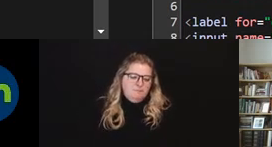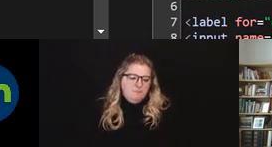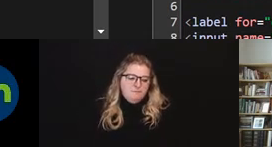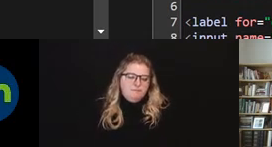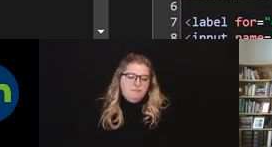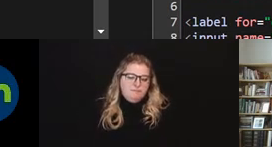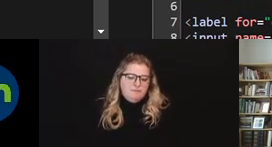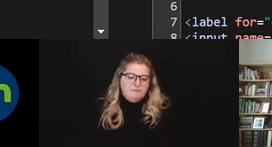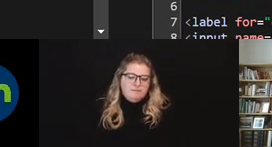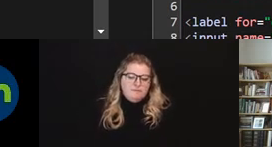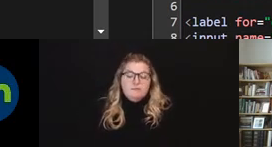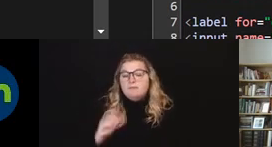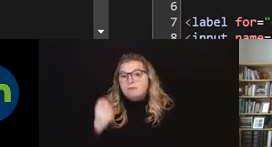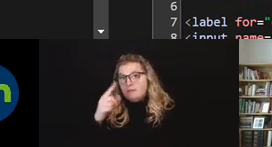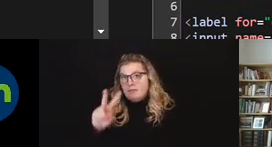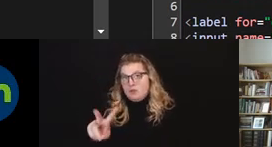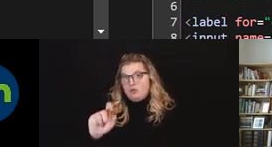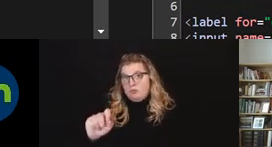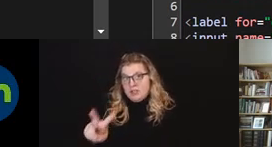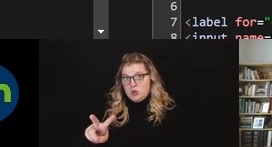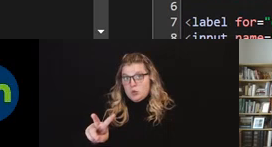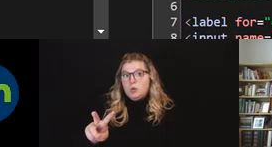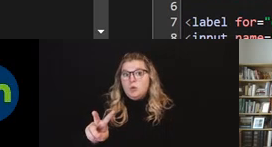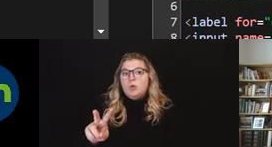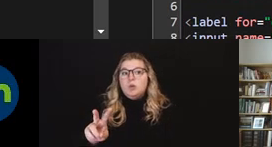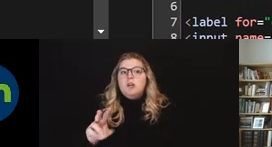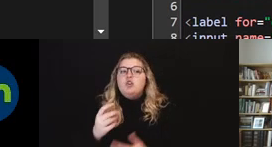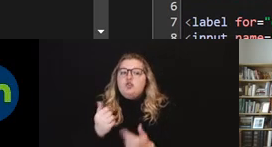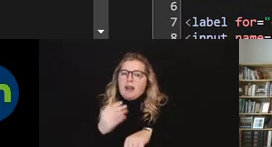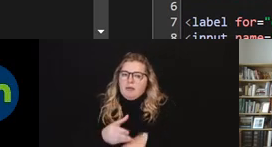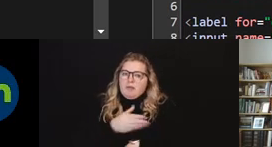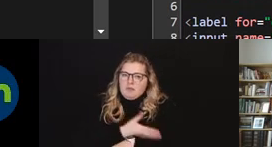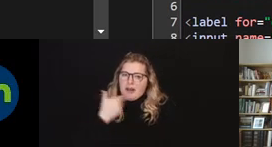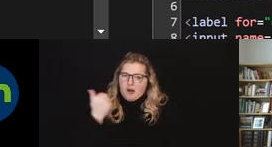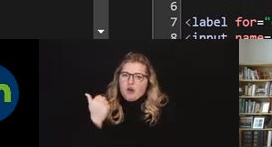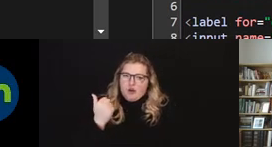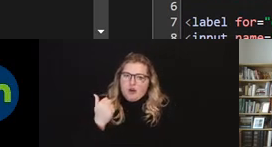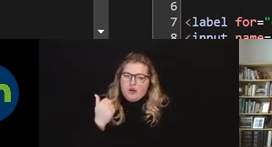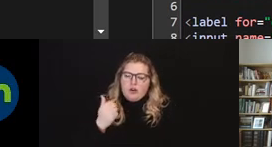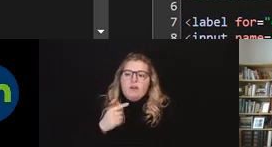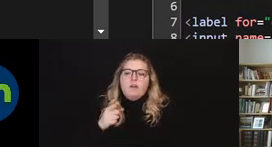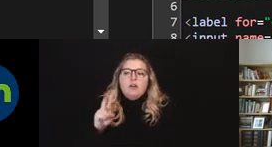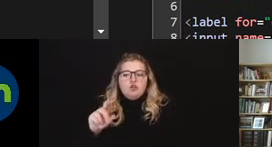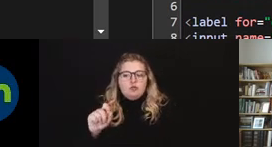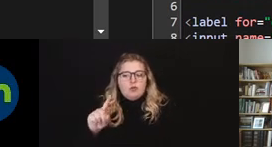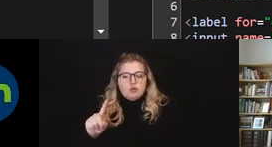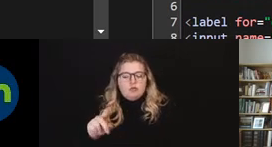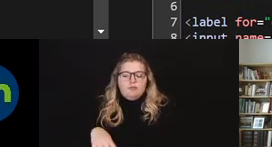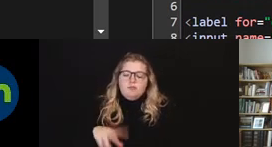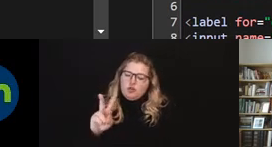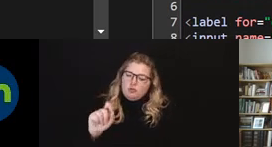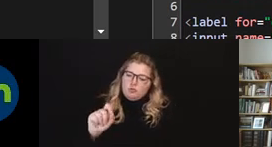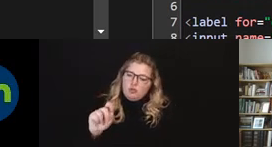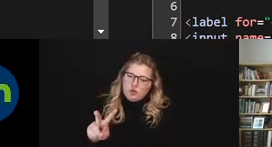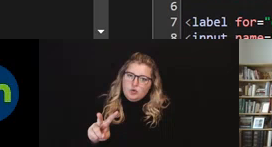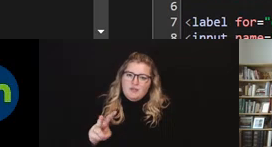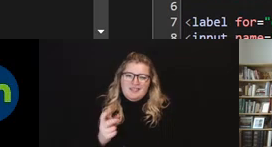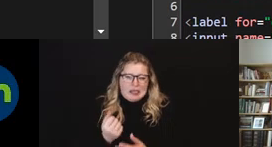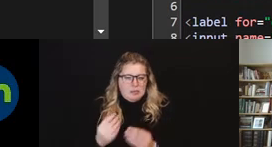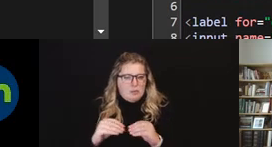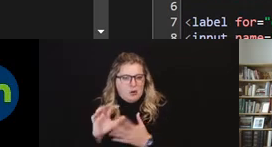There is work in 2.2 to make this better. One of the things that it talks about is, and I will admit, it's one of the more confusing parts